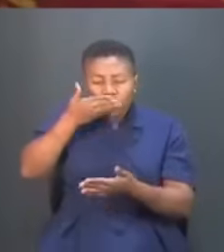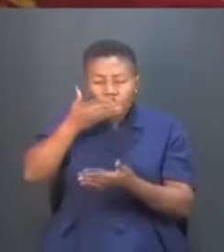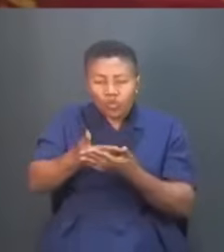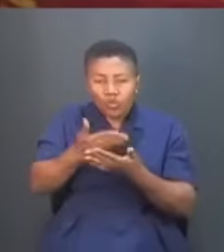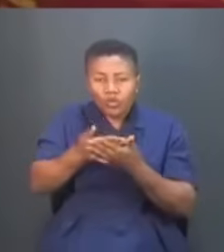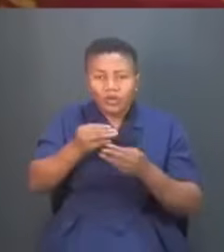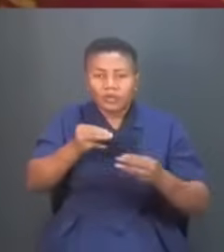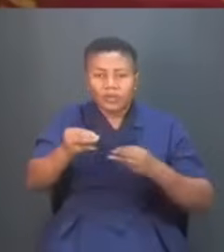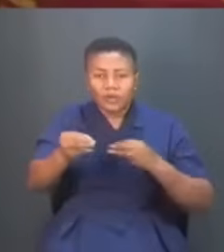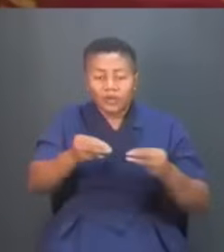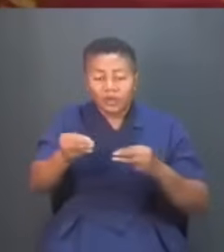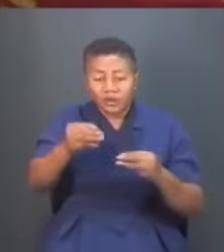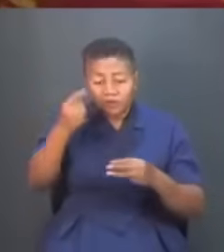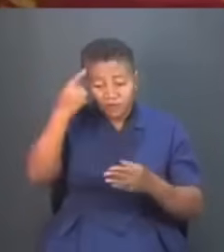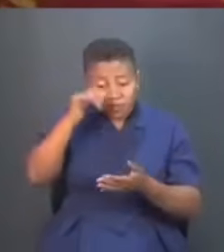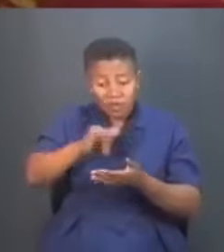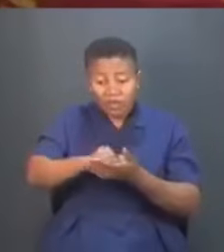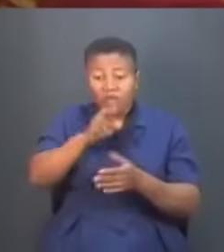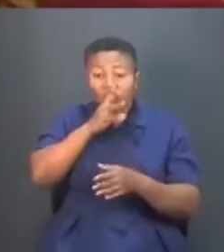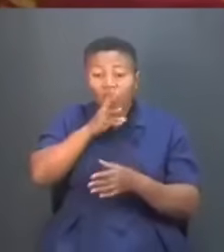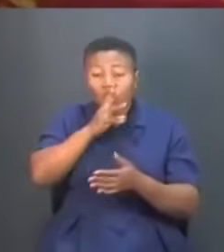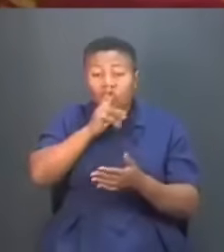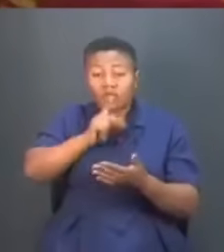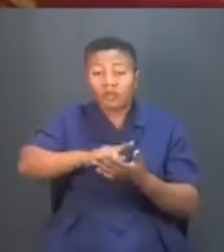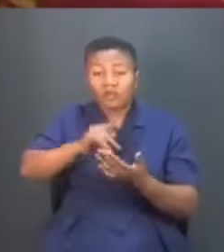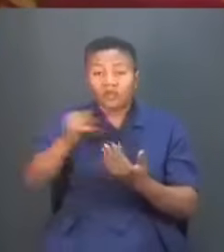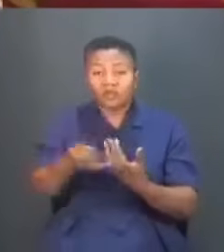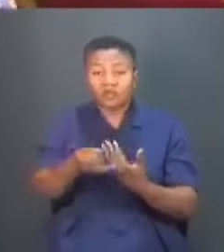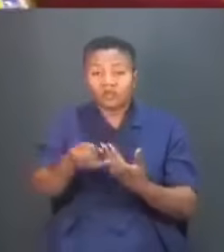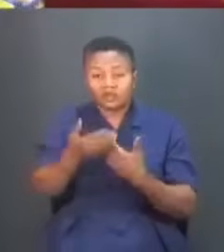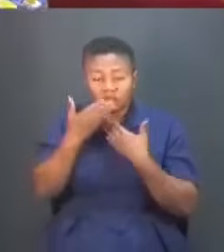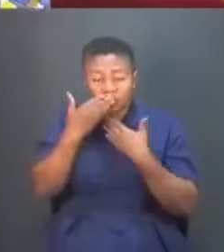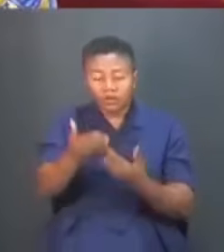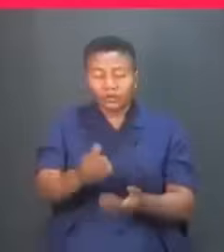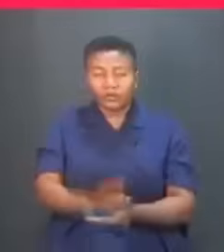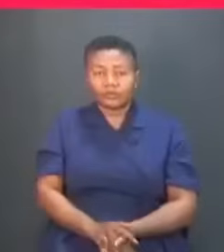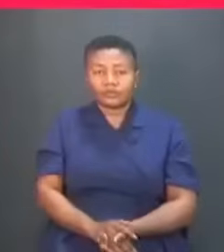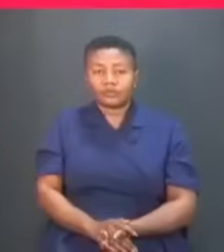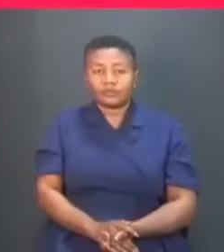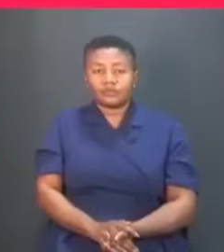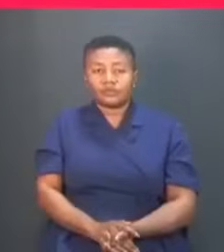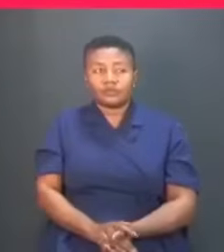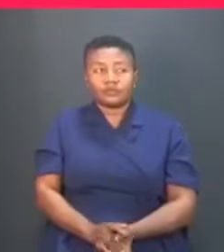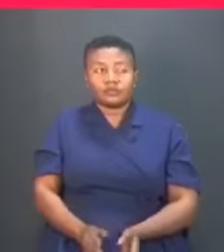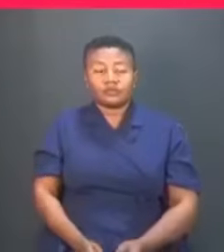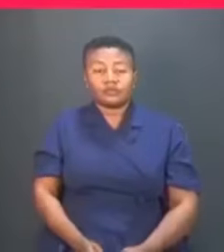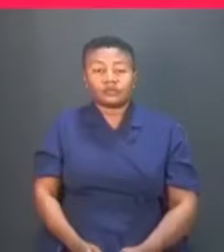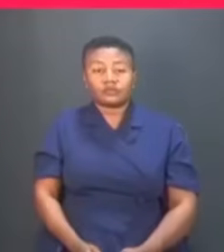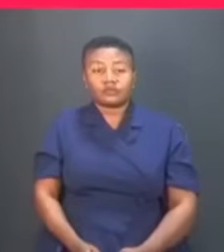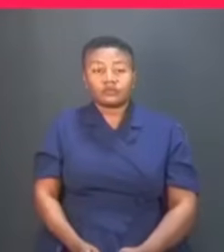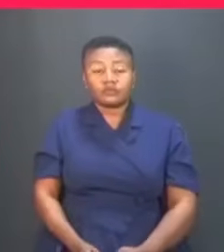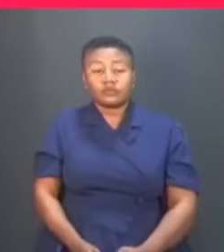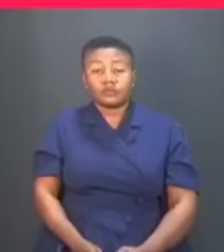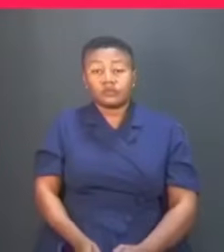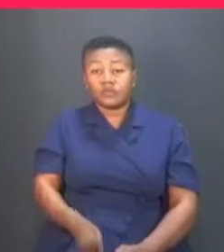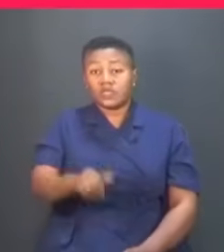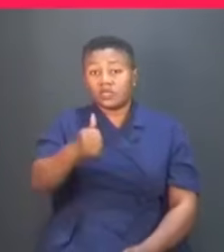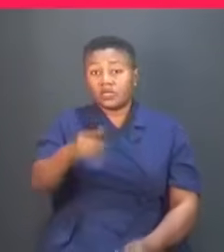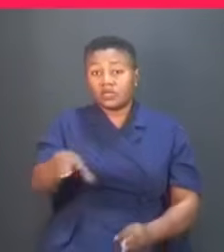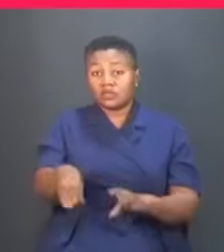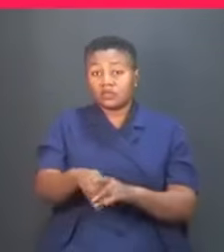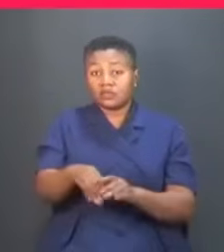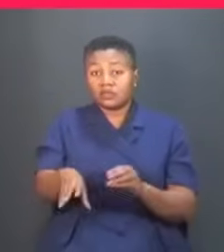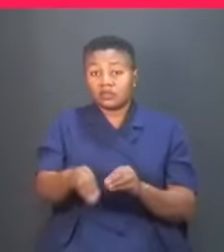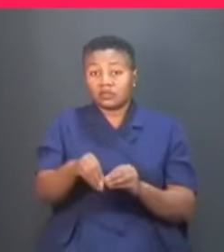of the irrigation schemes. Thank you, Mr. Speaker. Honourable Member, any supplementary question?